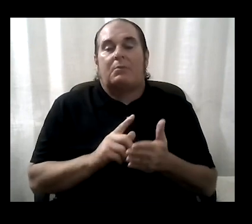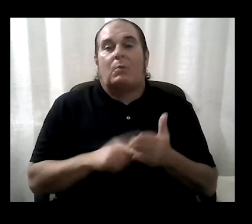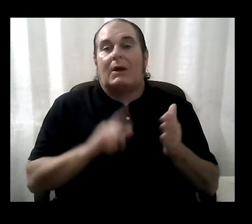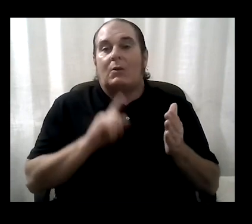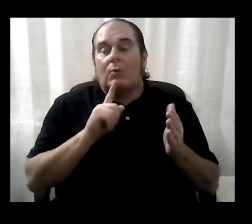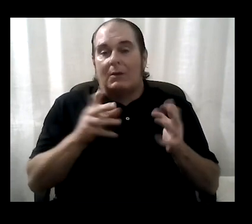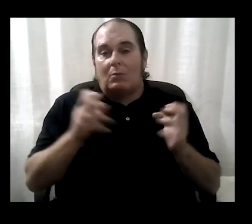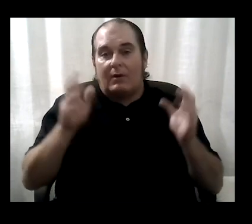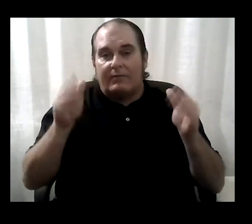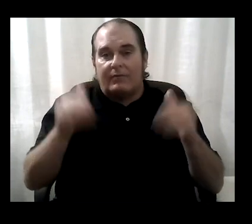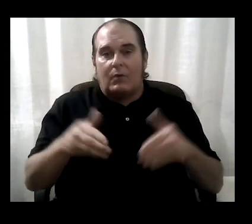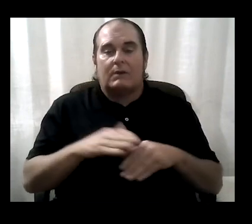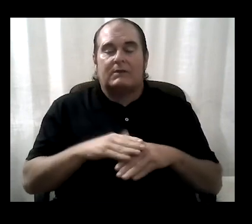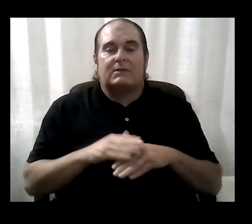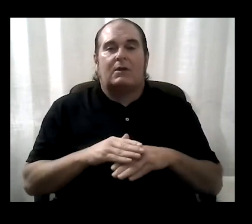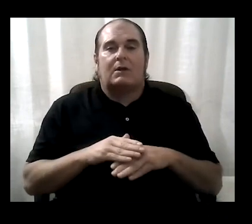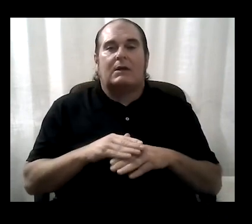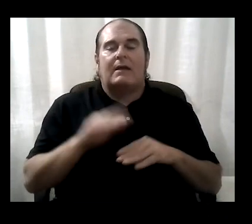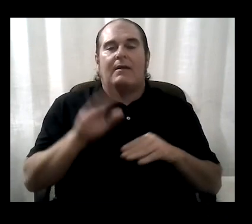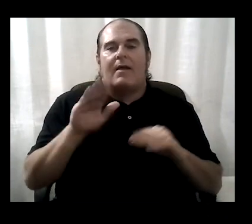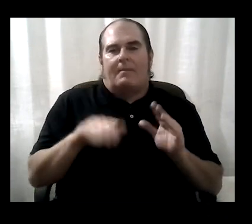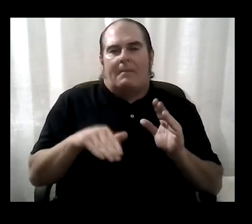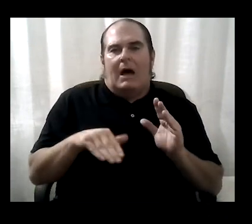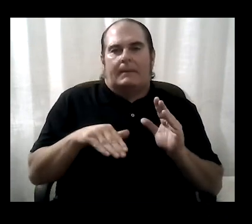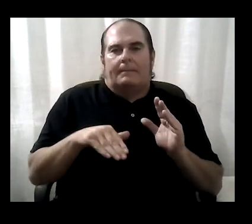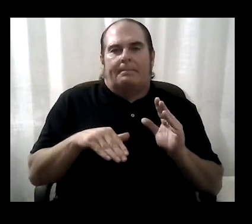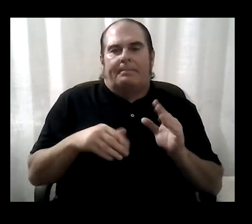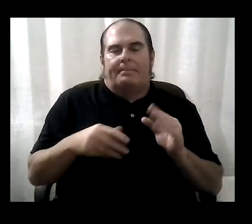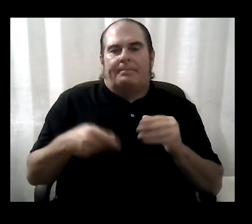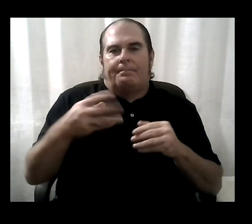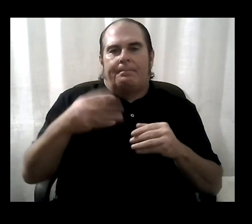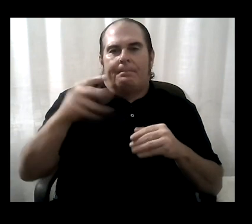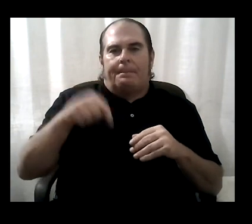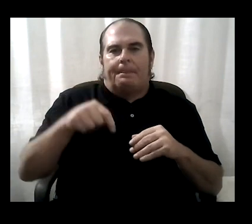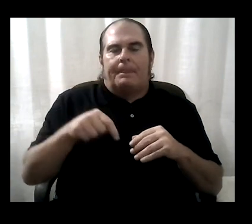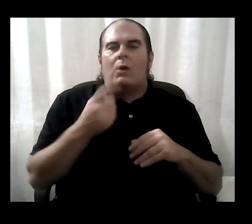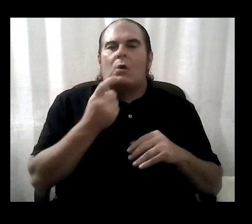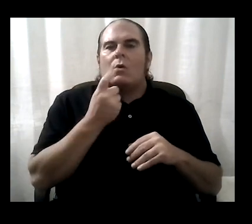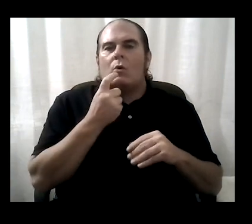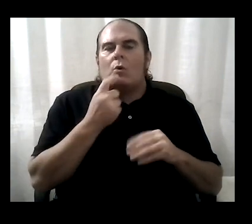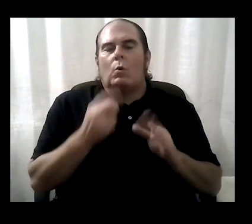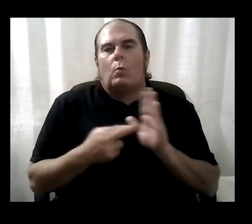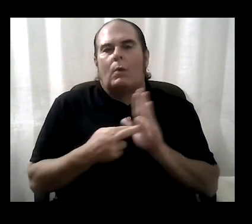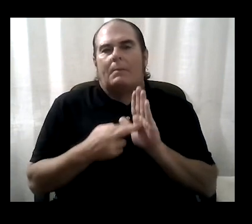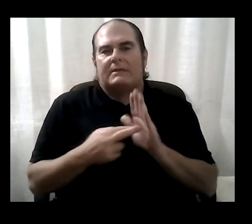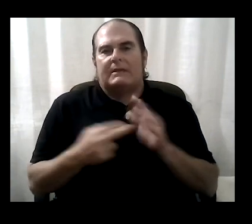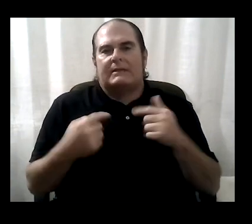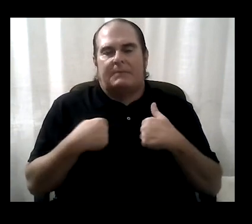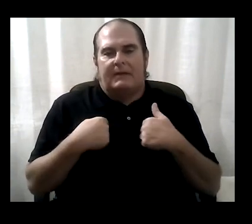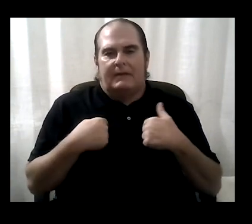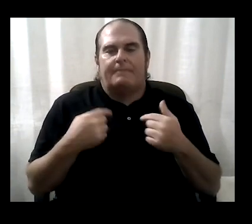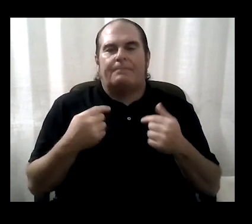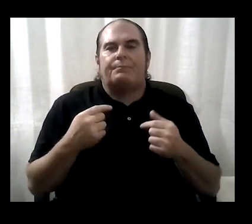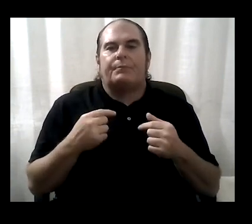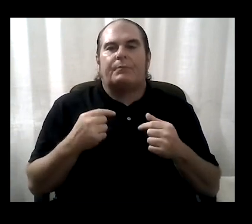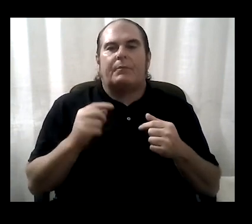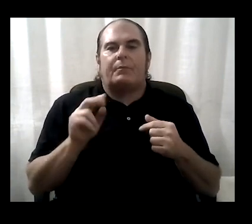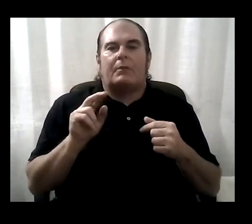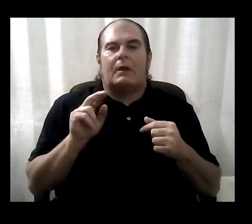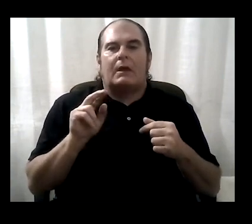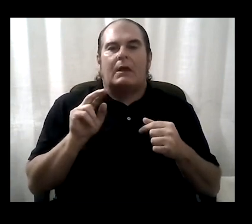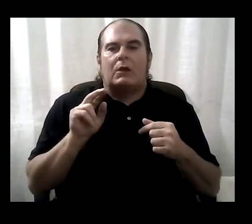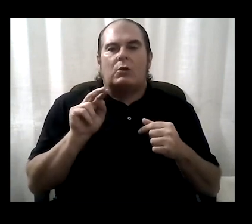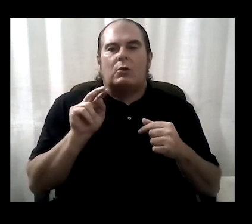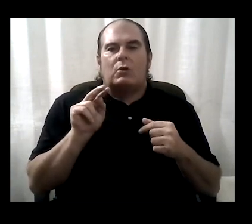But what I really want to focus on is down here at the bottom, where you see who represents me. If you tap